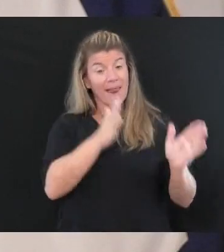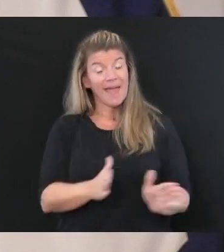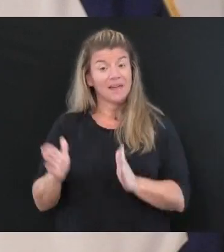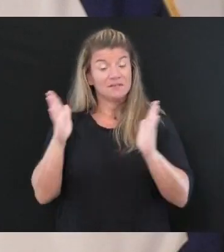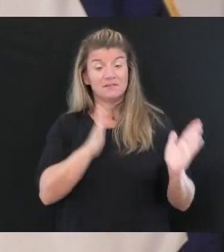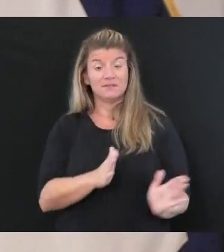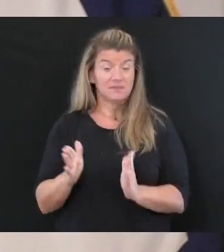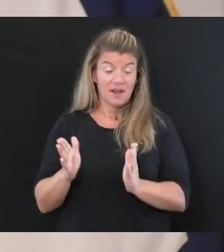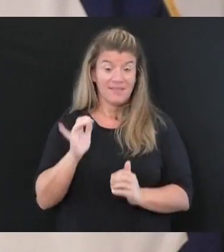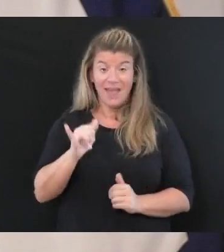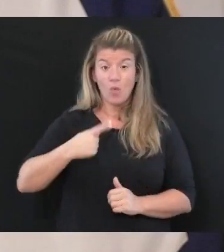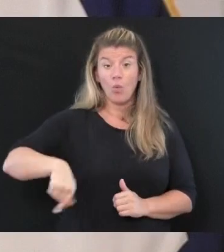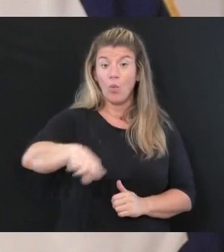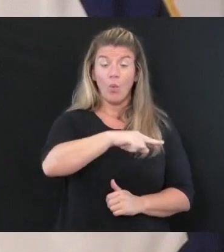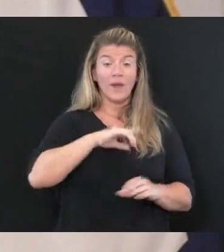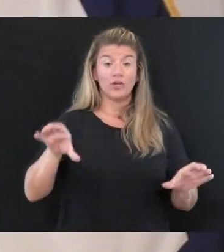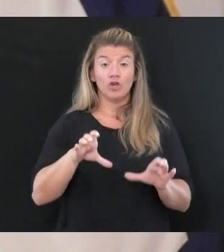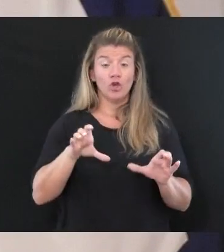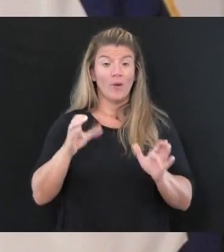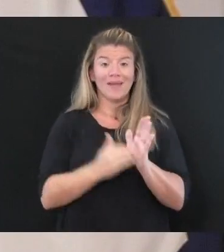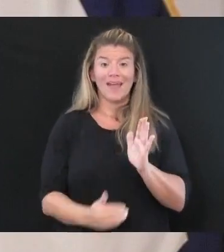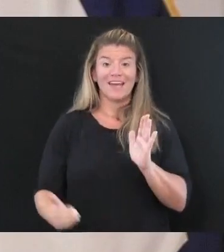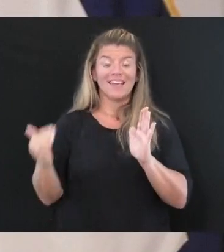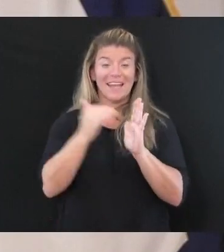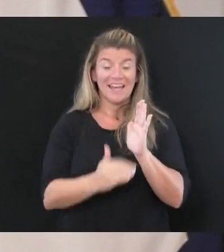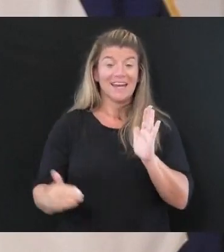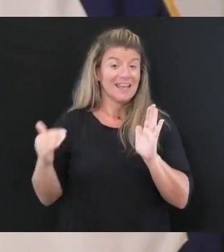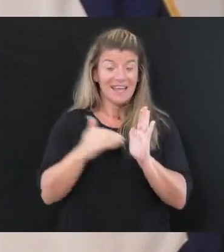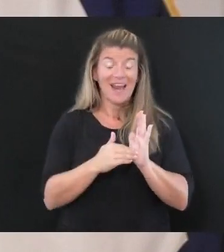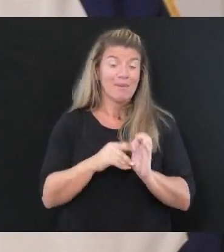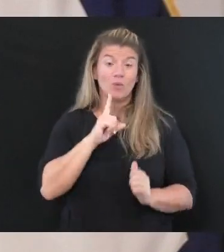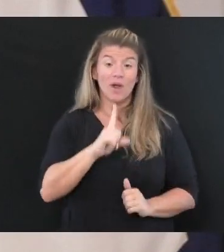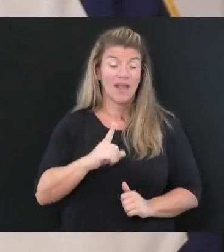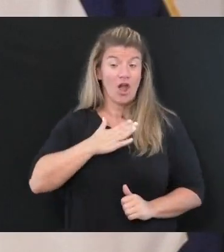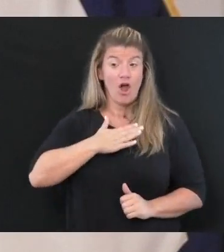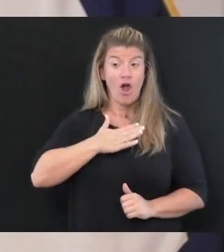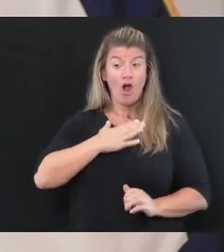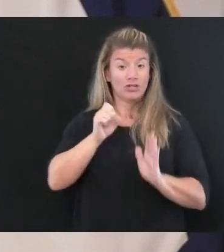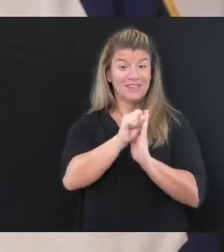do over and over and over. You see, we have been the first in the nation,